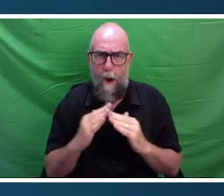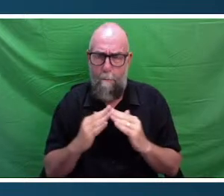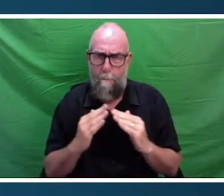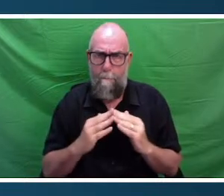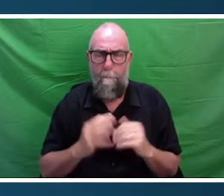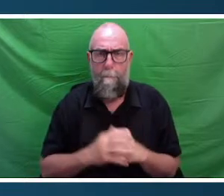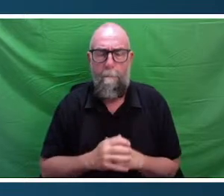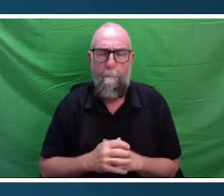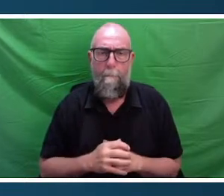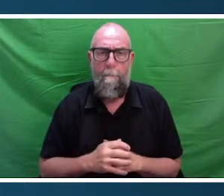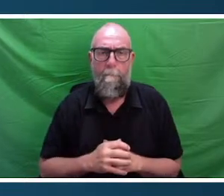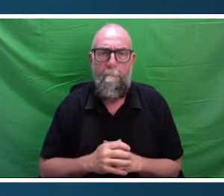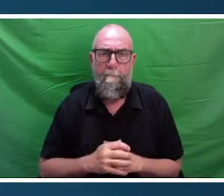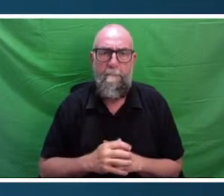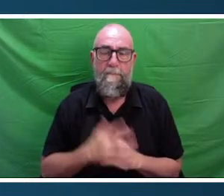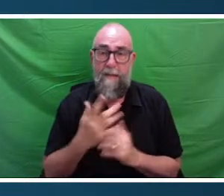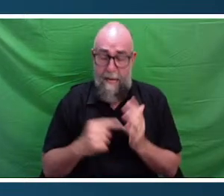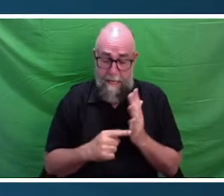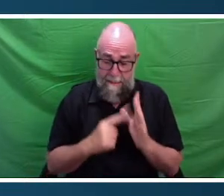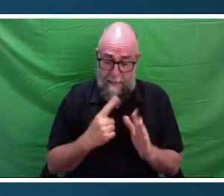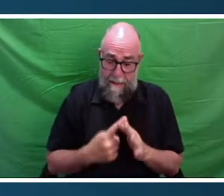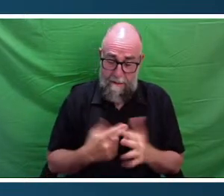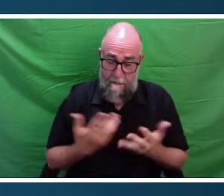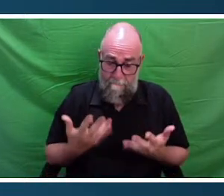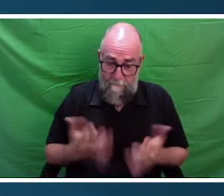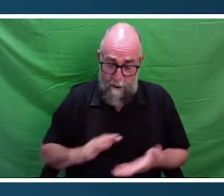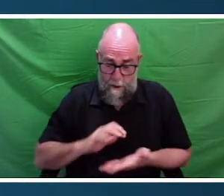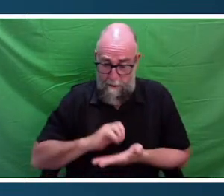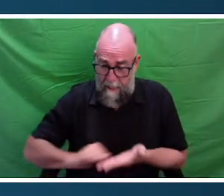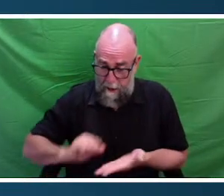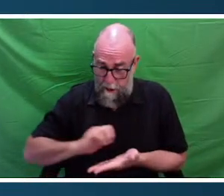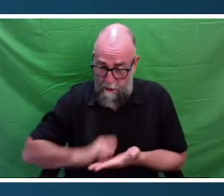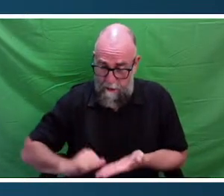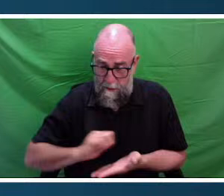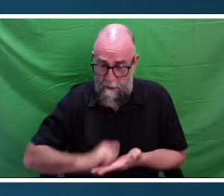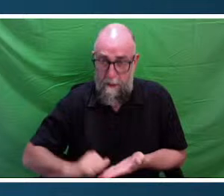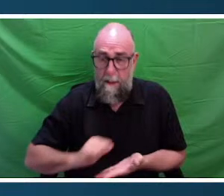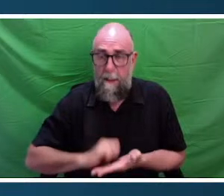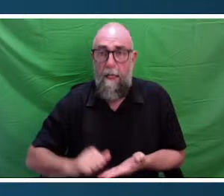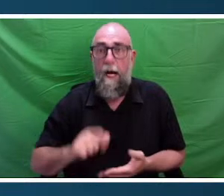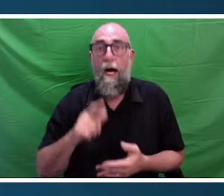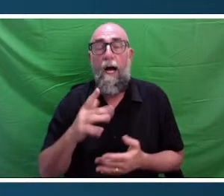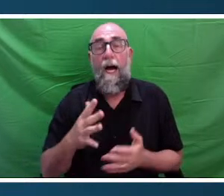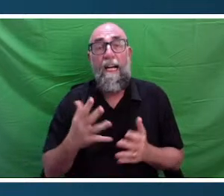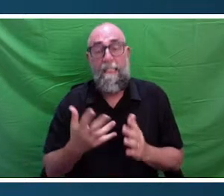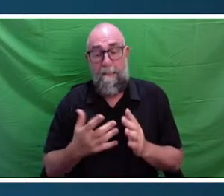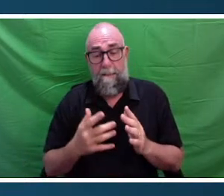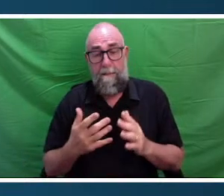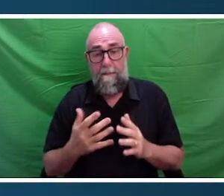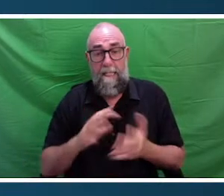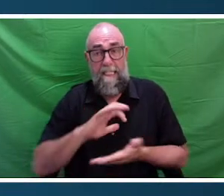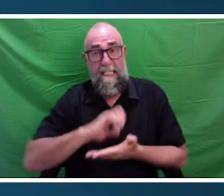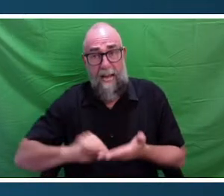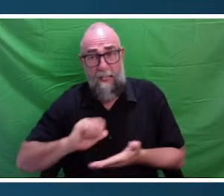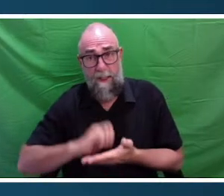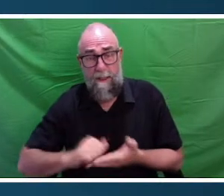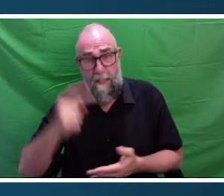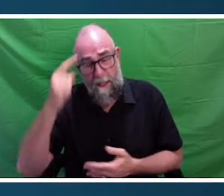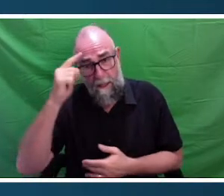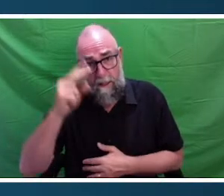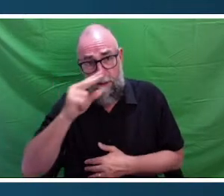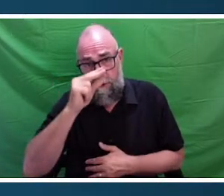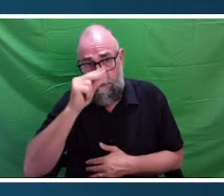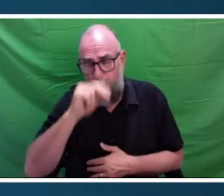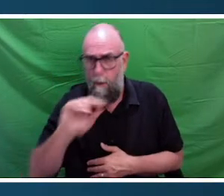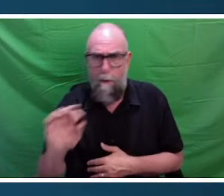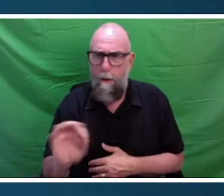is after tax and deductions, but that needs a grain of salt because the deductions are not trivial. They're not small, and they do contribute quite a